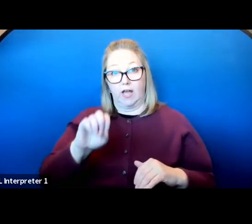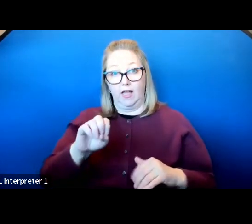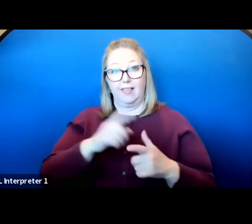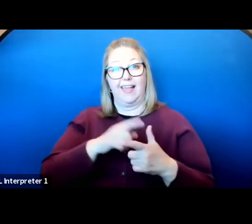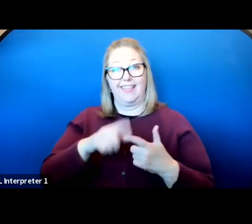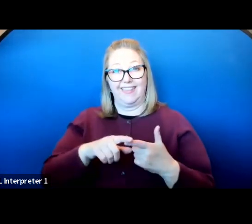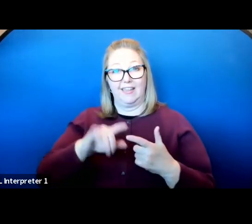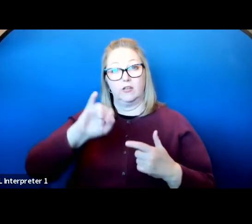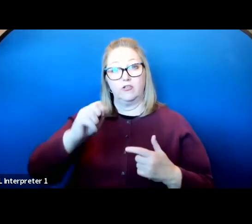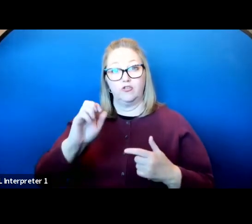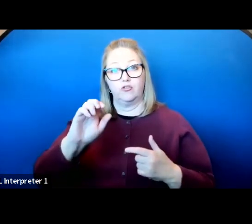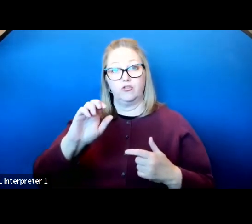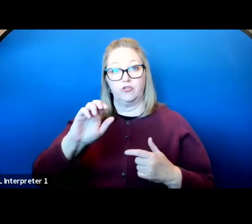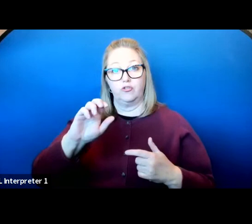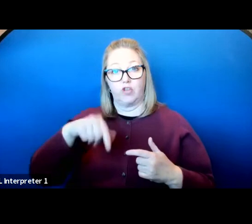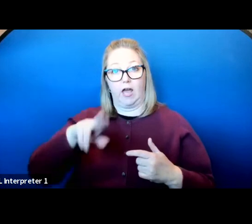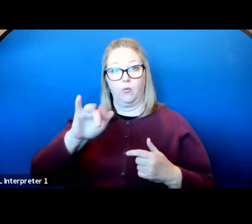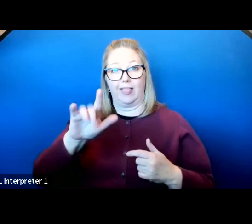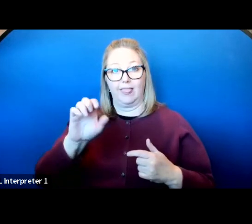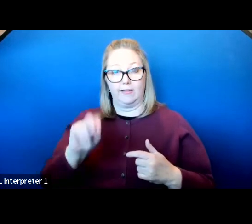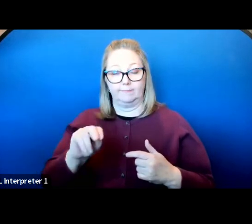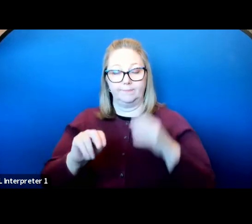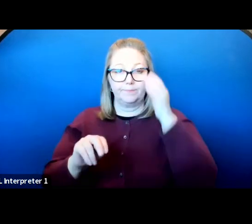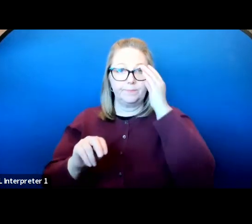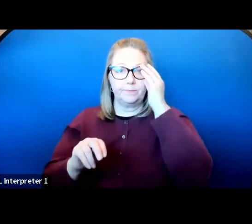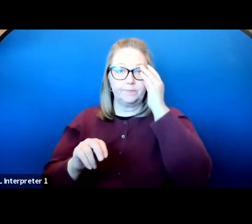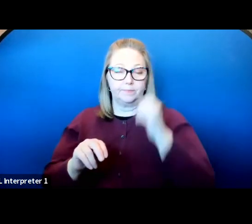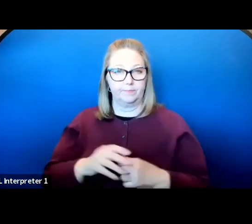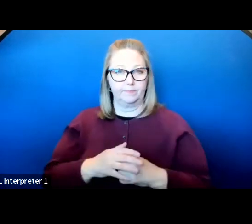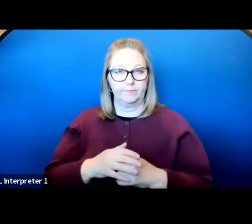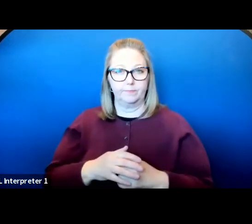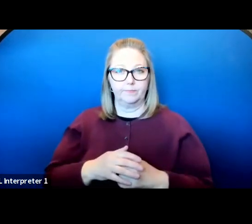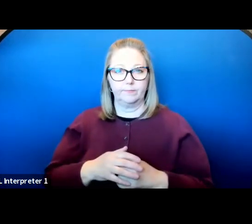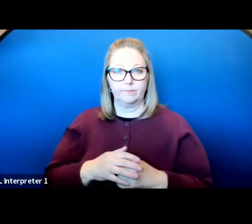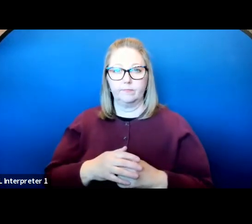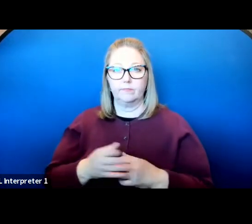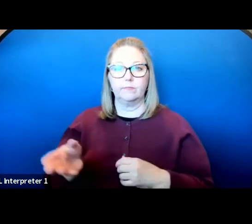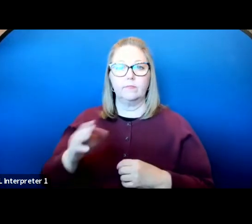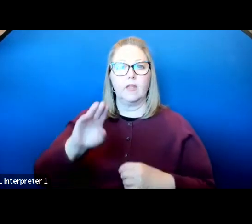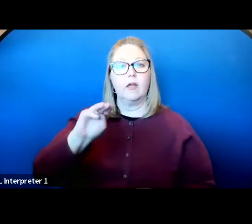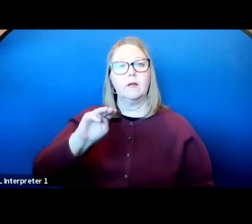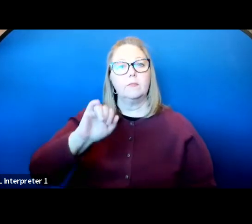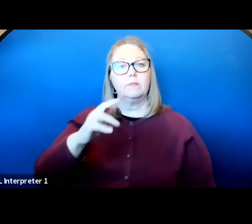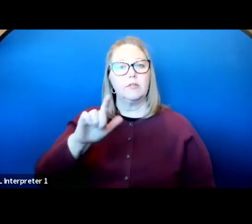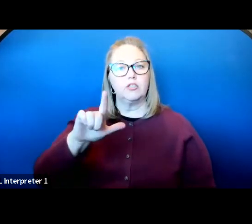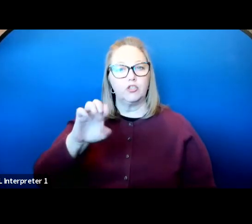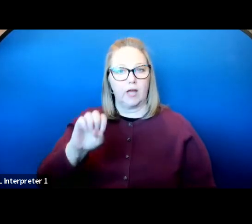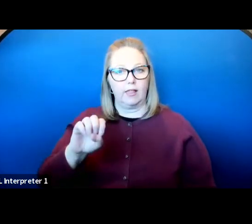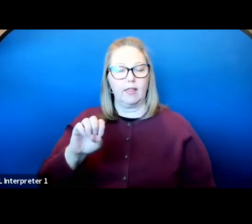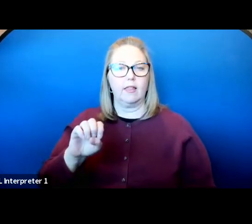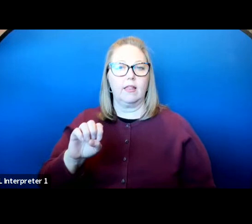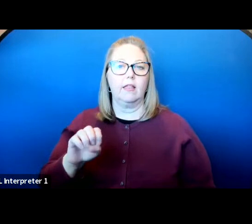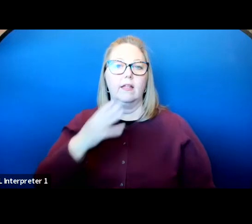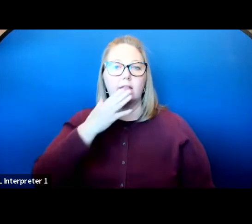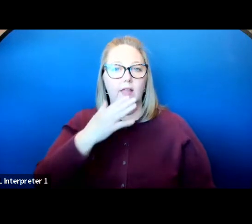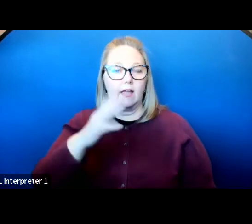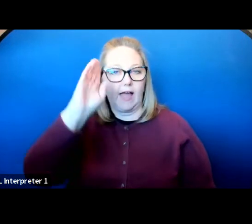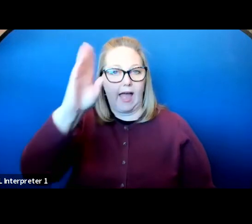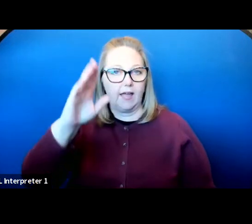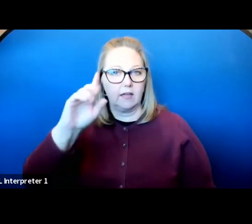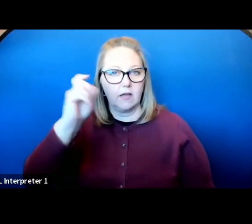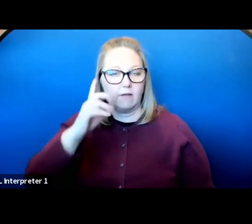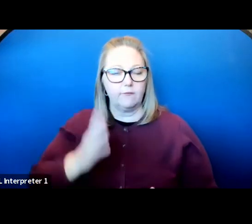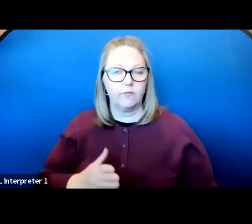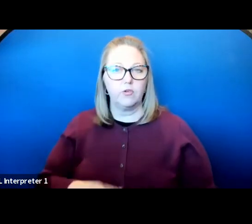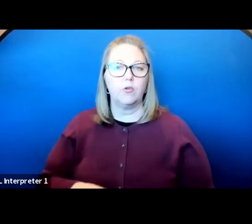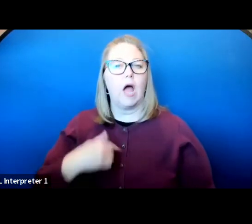questions we have. So after those two, we'll pull to a close. Hi, Governor. Thanks for taking the question. I wanted